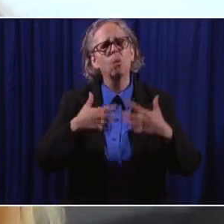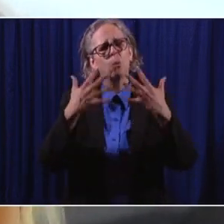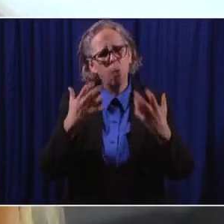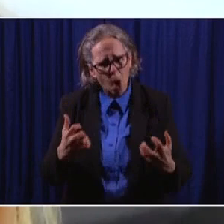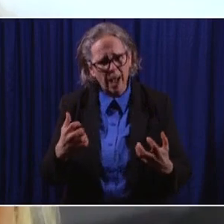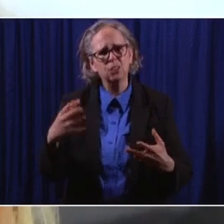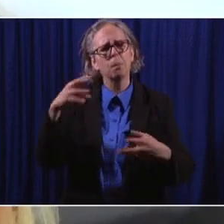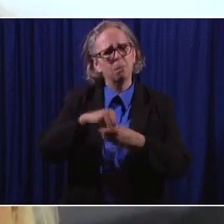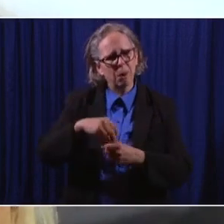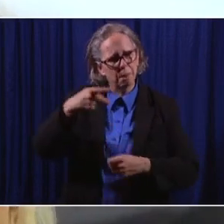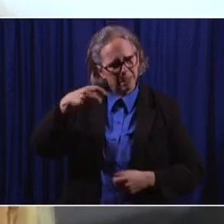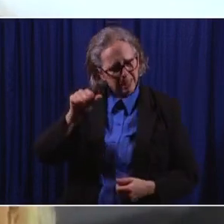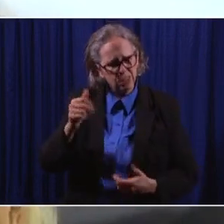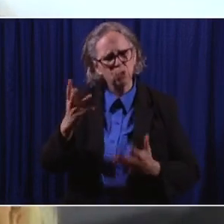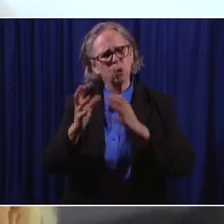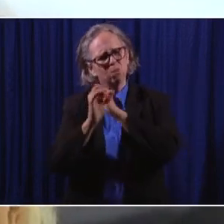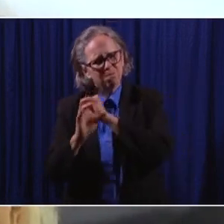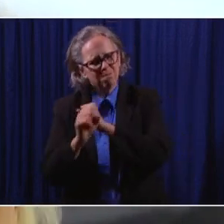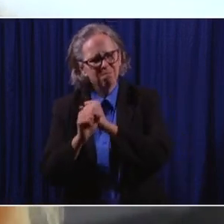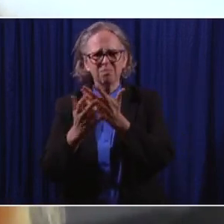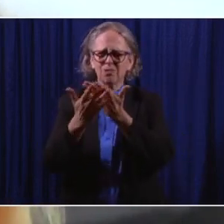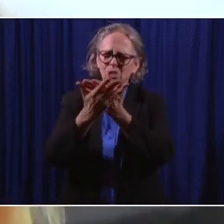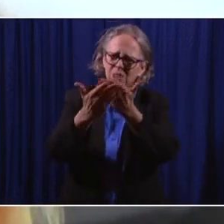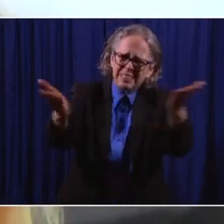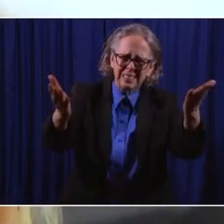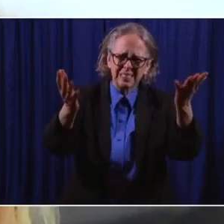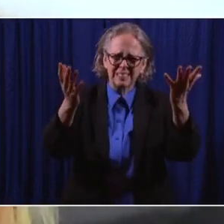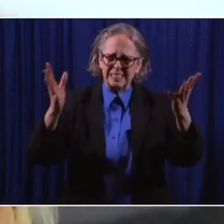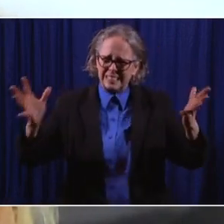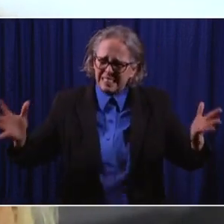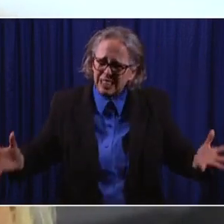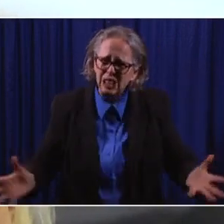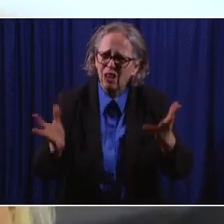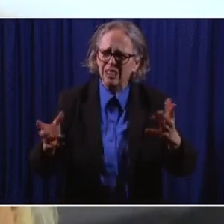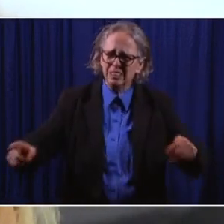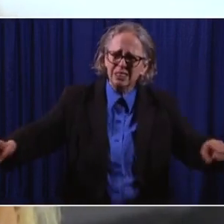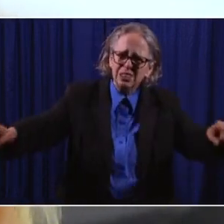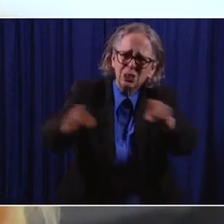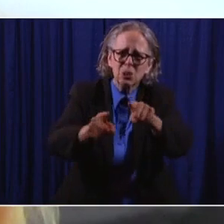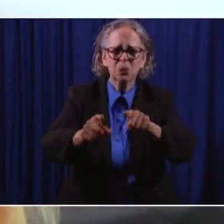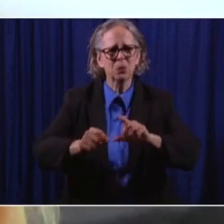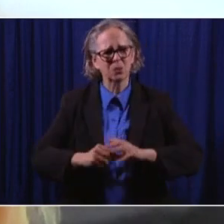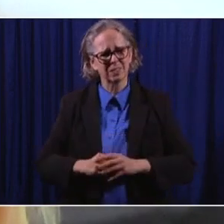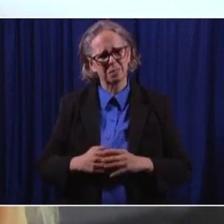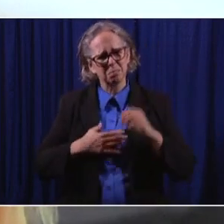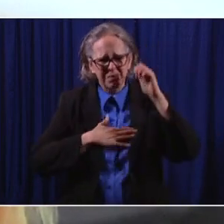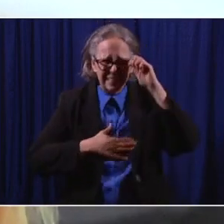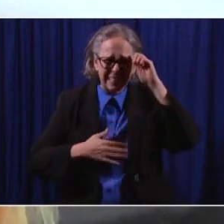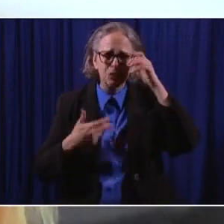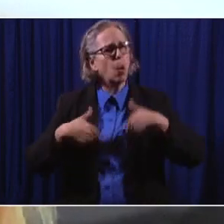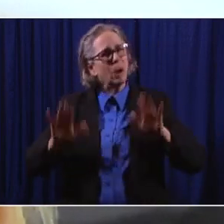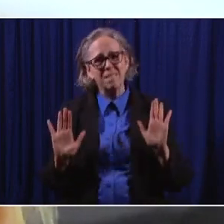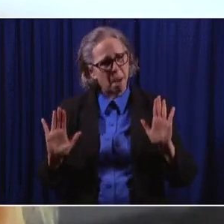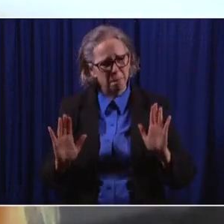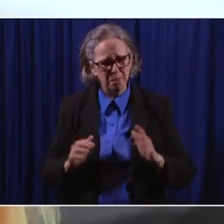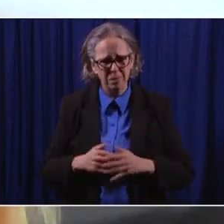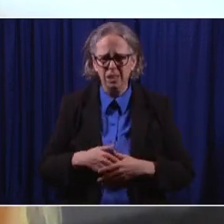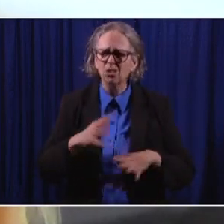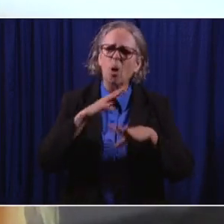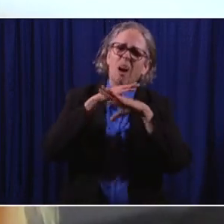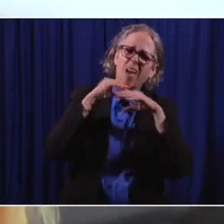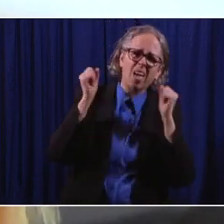that commercial to encourage people to not grow weary in doing